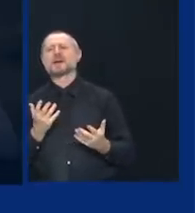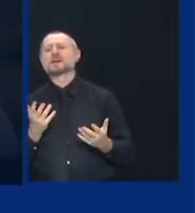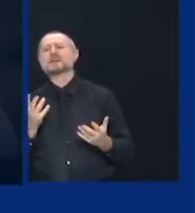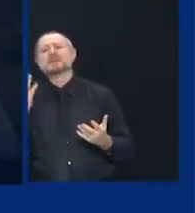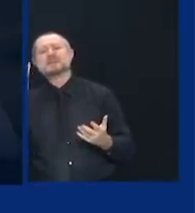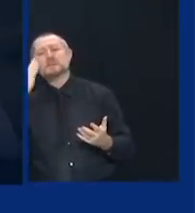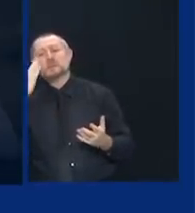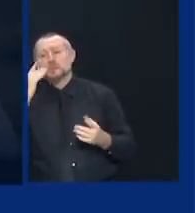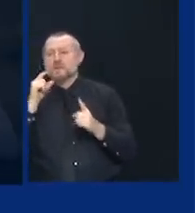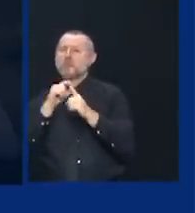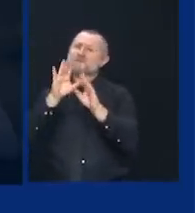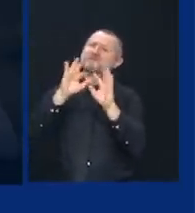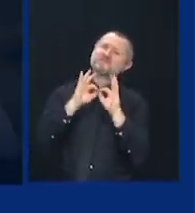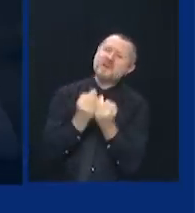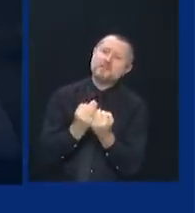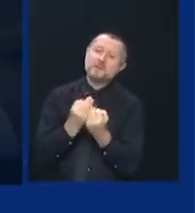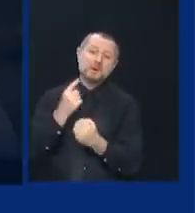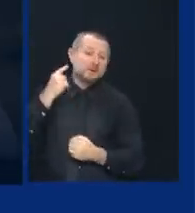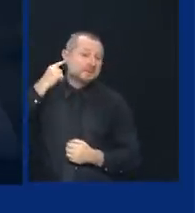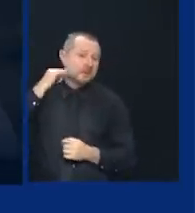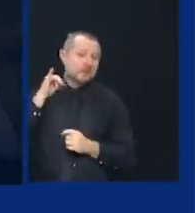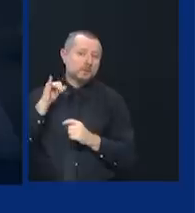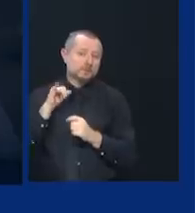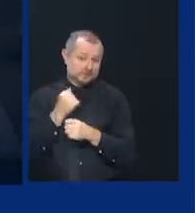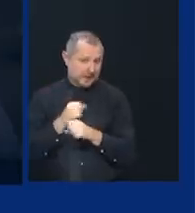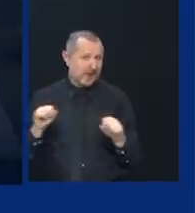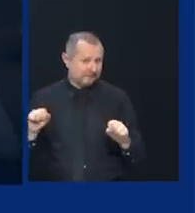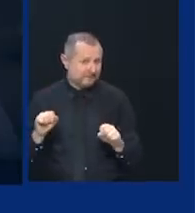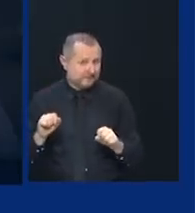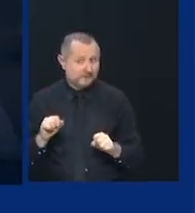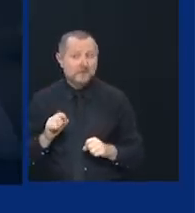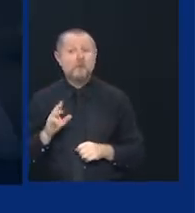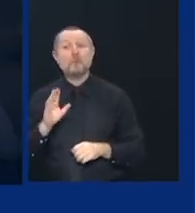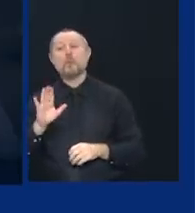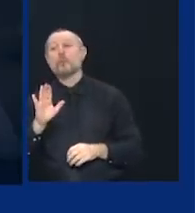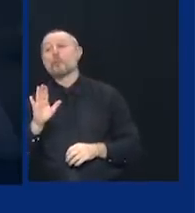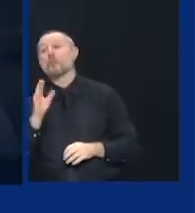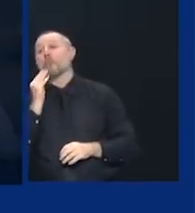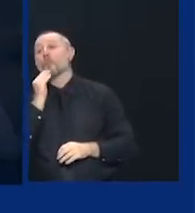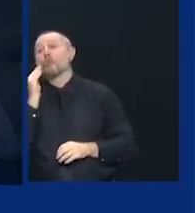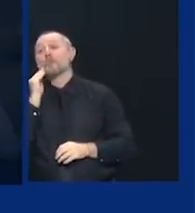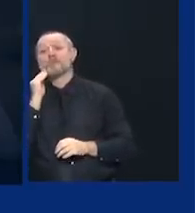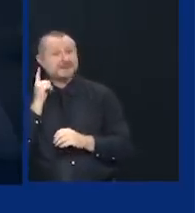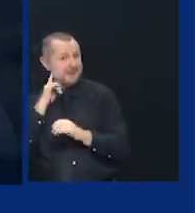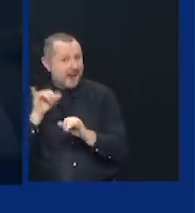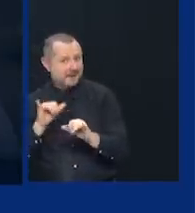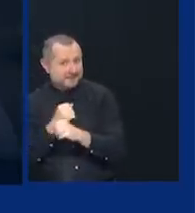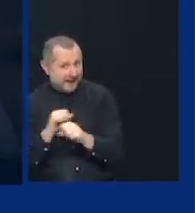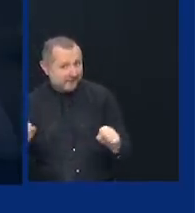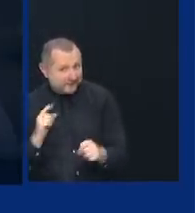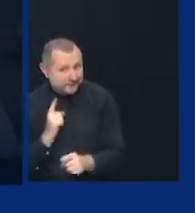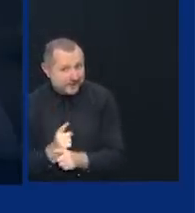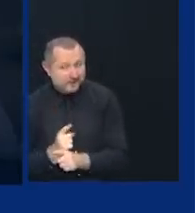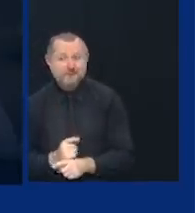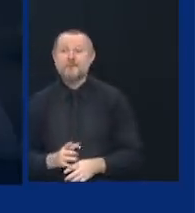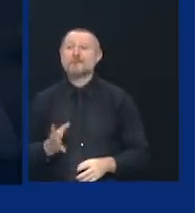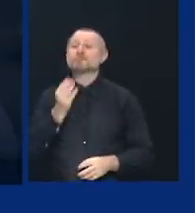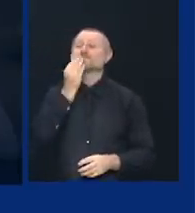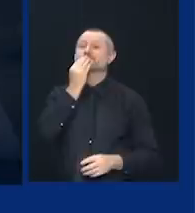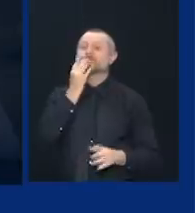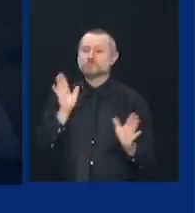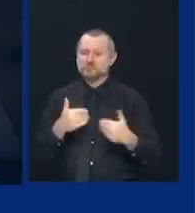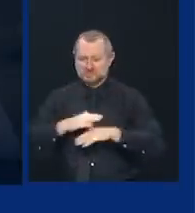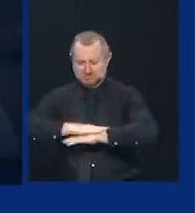it? Your home sounds safe. Your dining room table at Thanksgiving